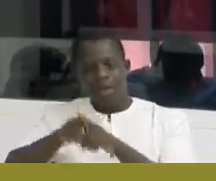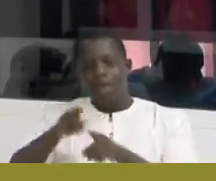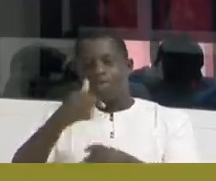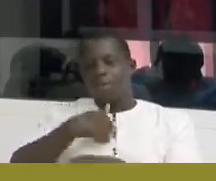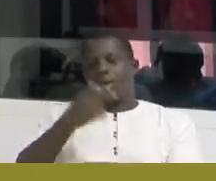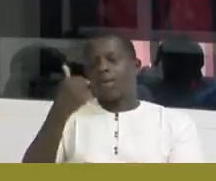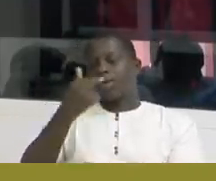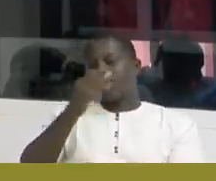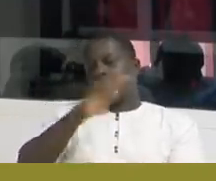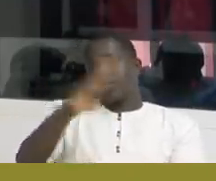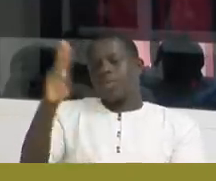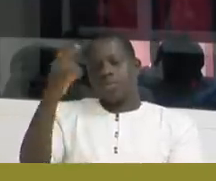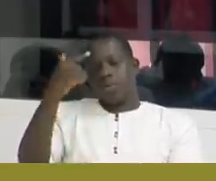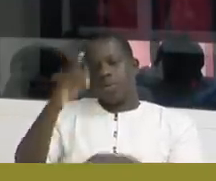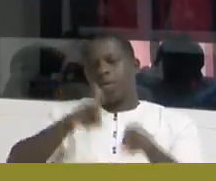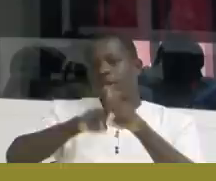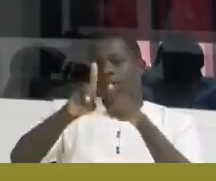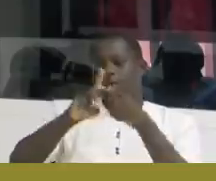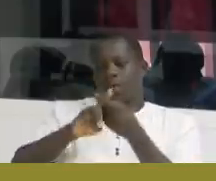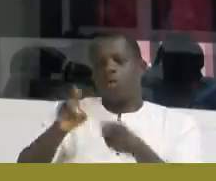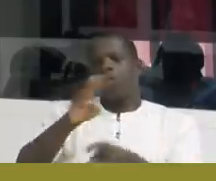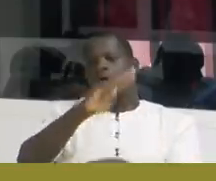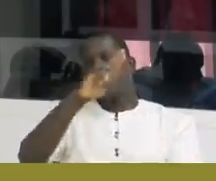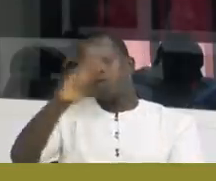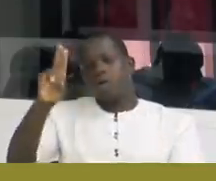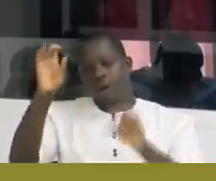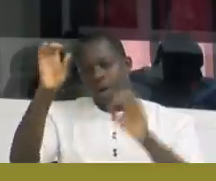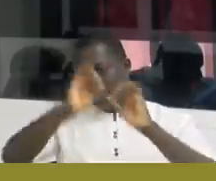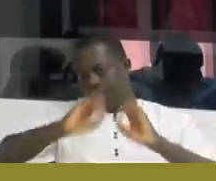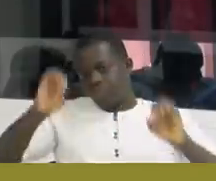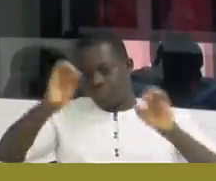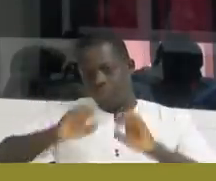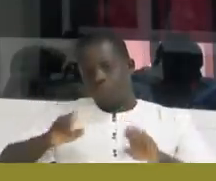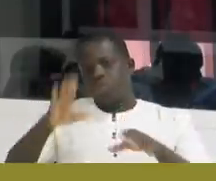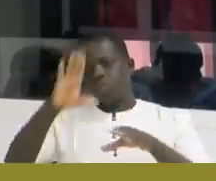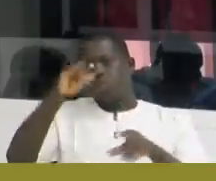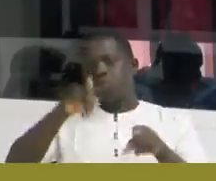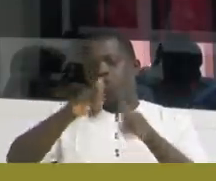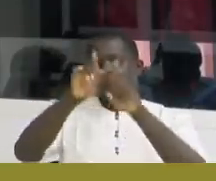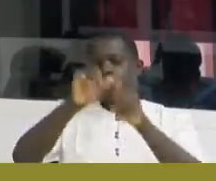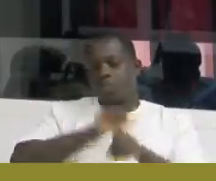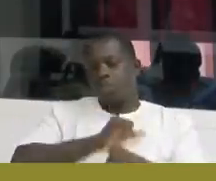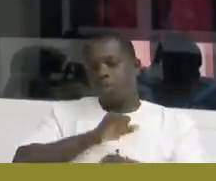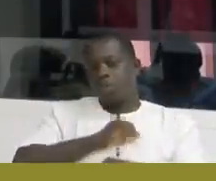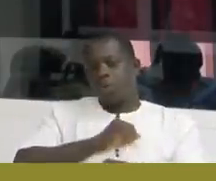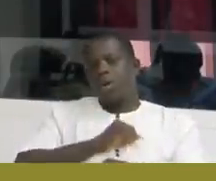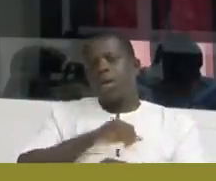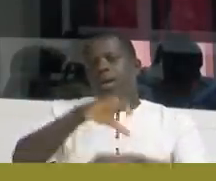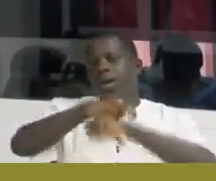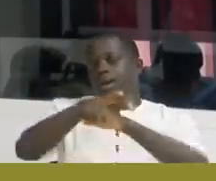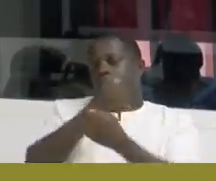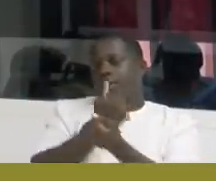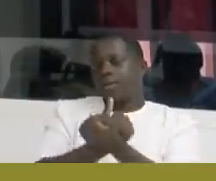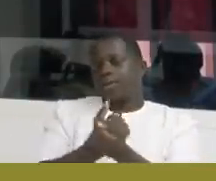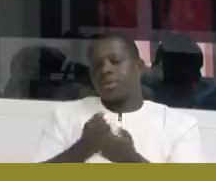was not related, and it had nothing to do with his arrest. But in hindsight,